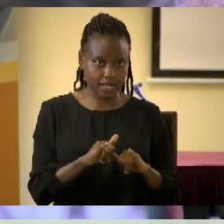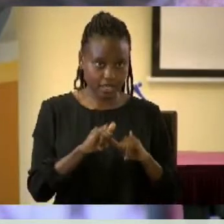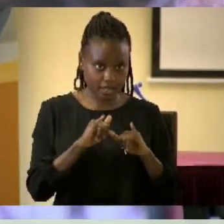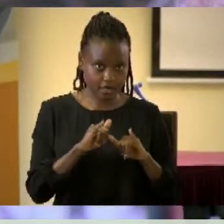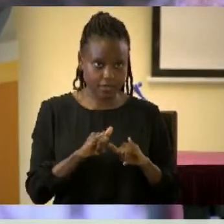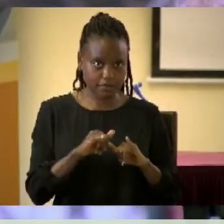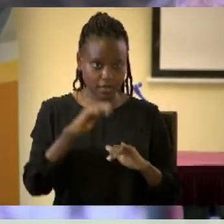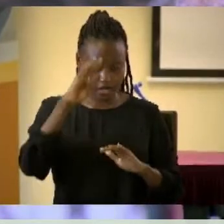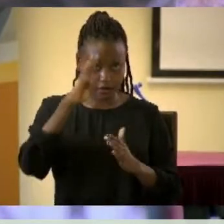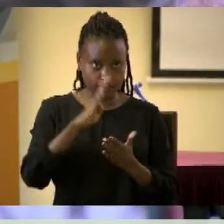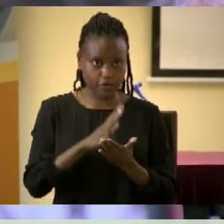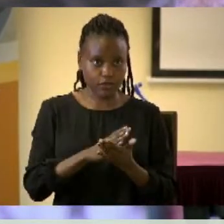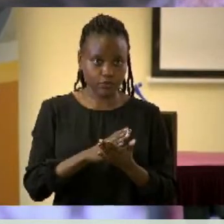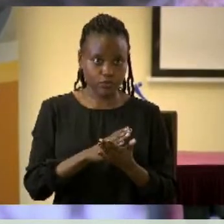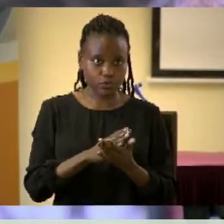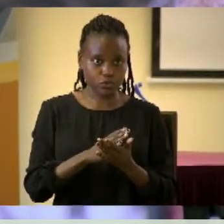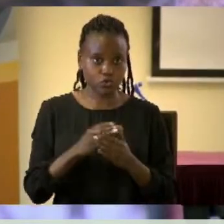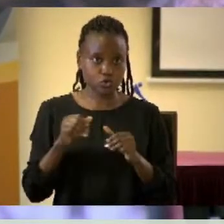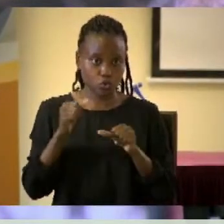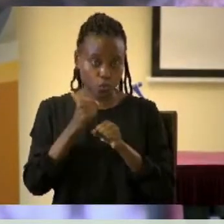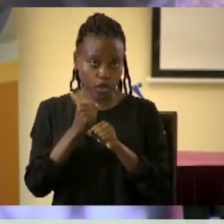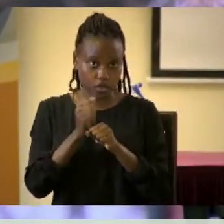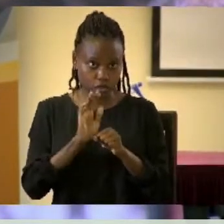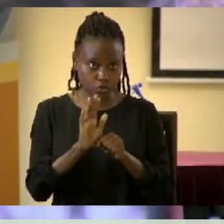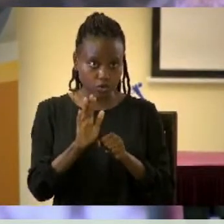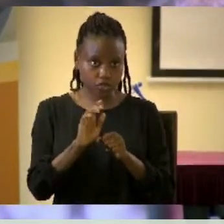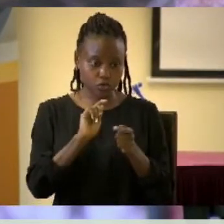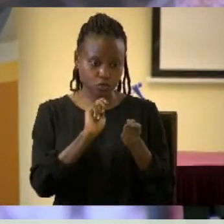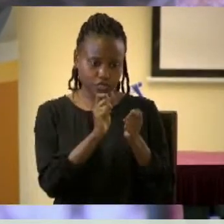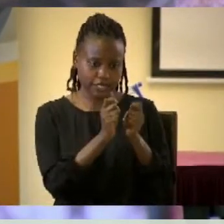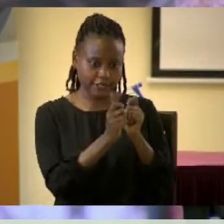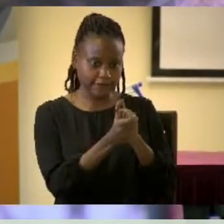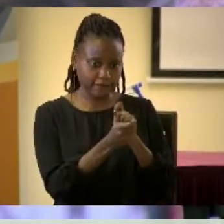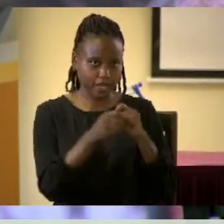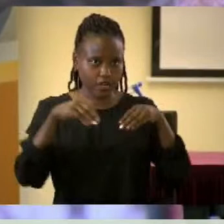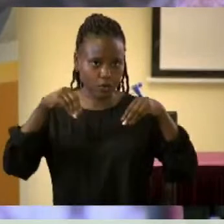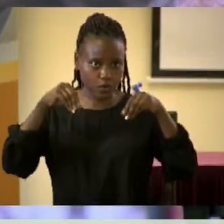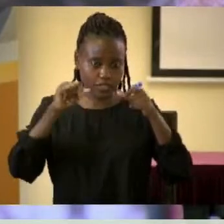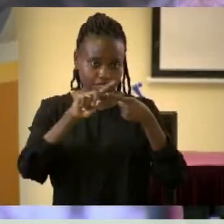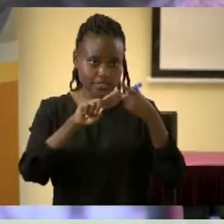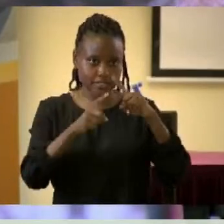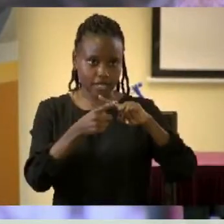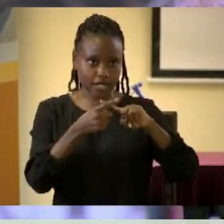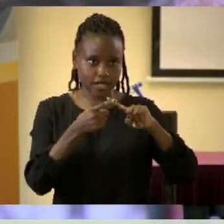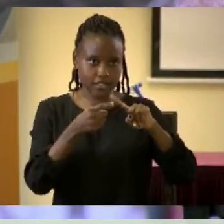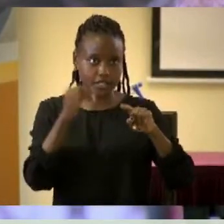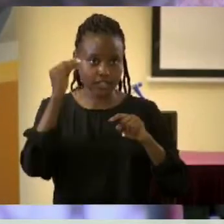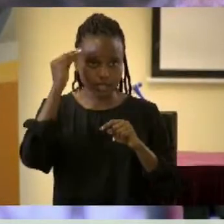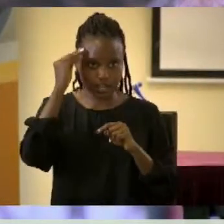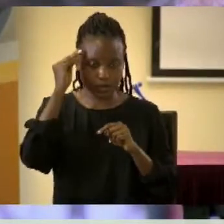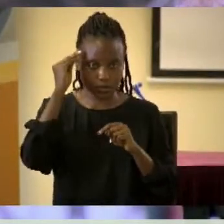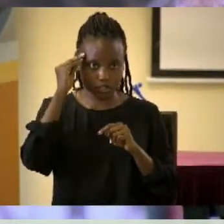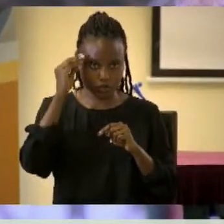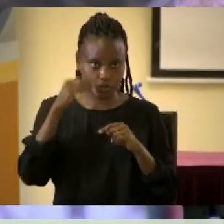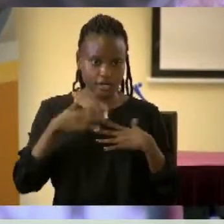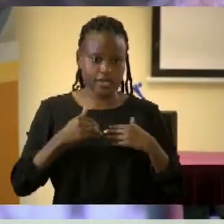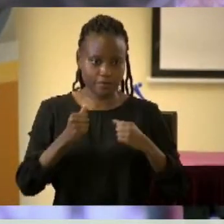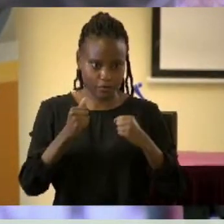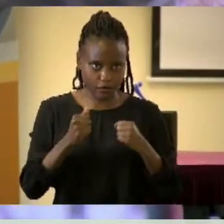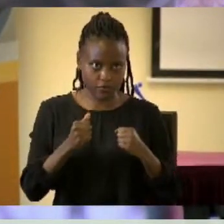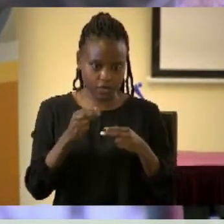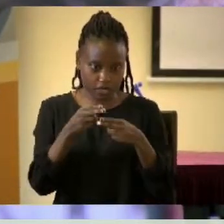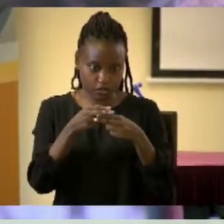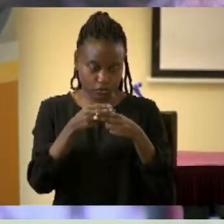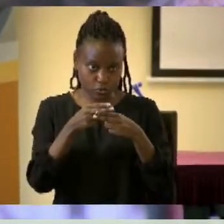faithful to your mission to contribute to redefining quality standards in legal education, I'm confident that you will soon claim